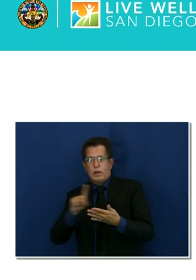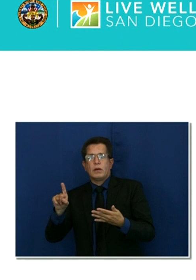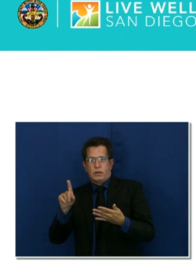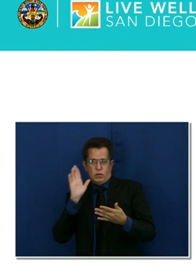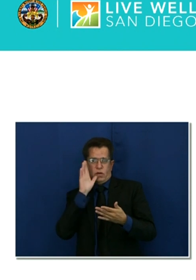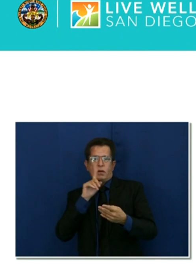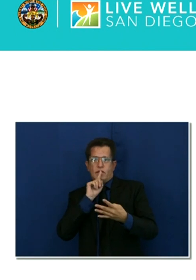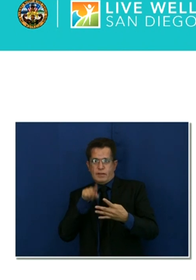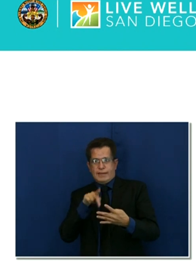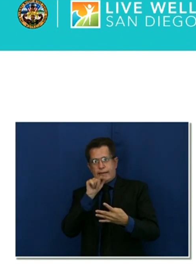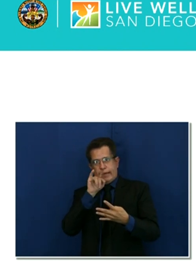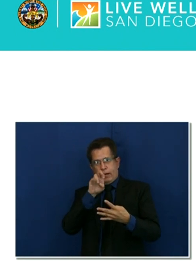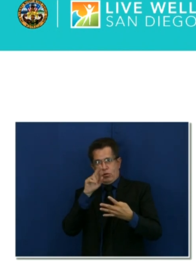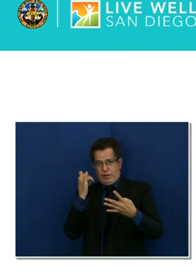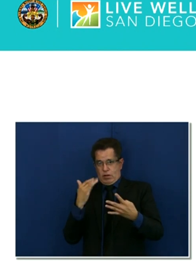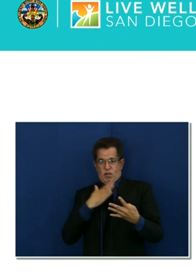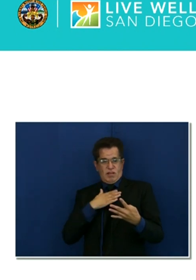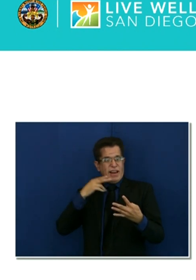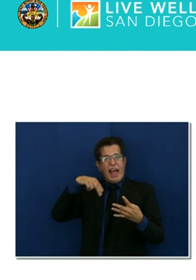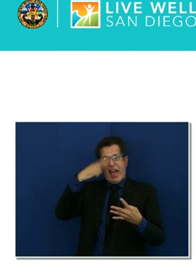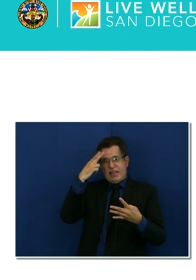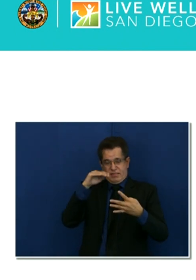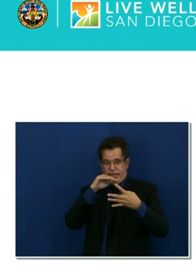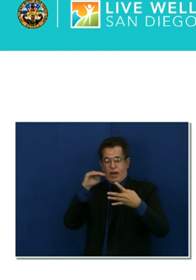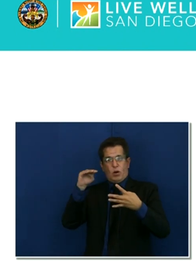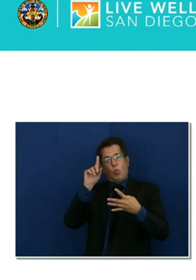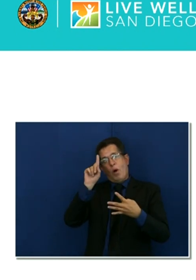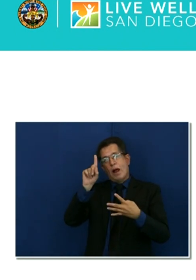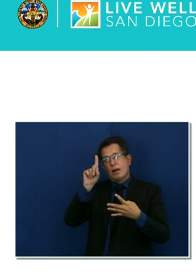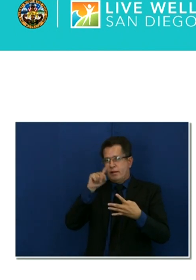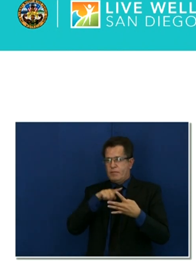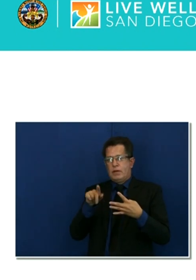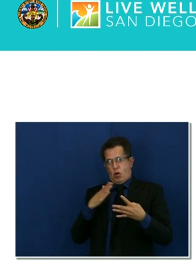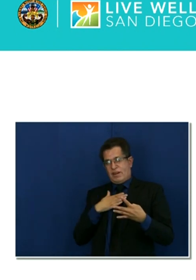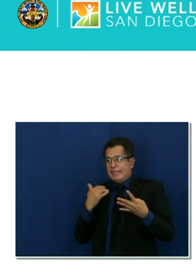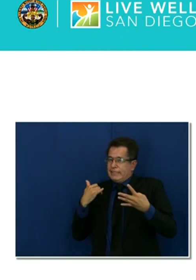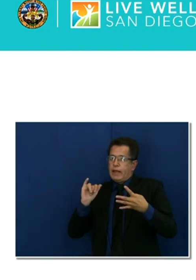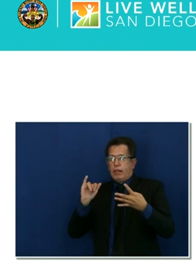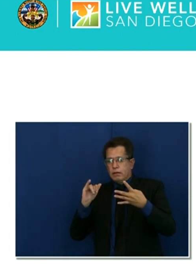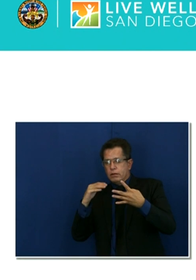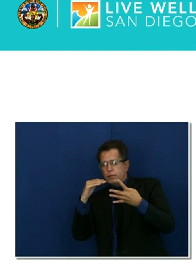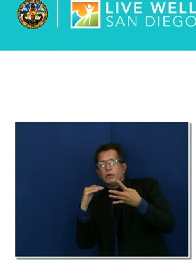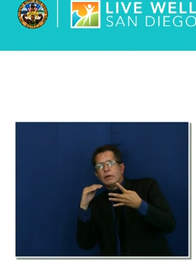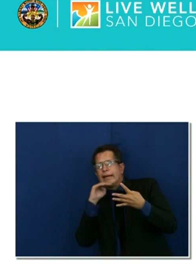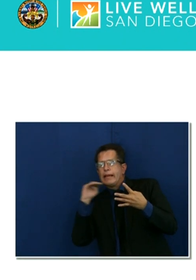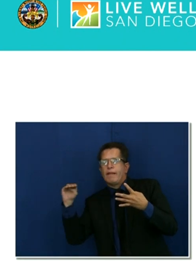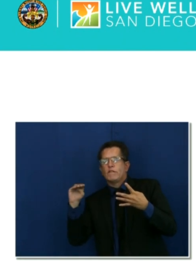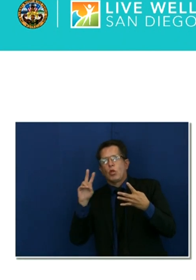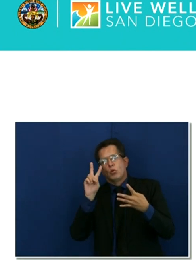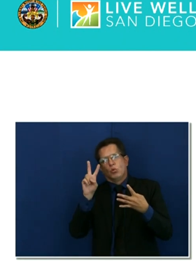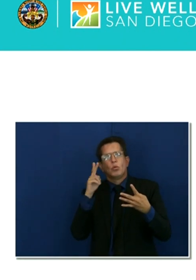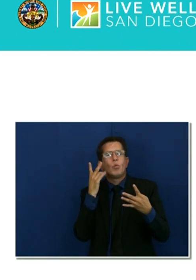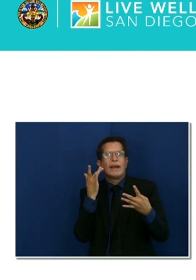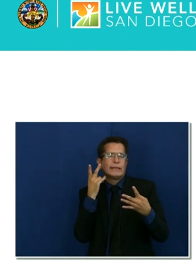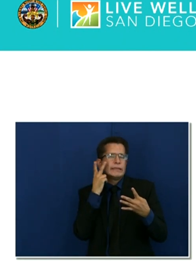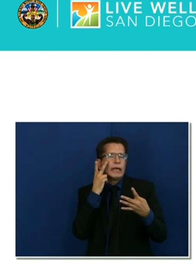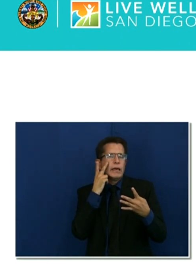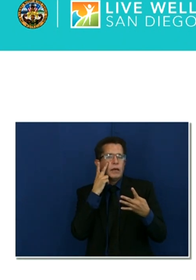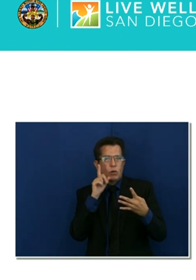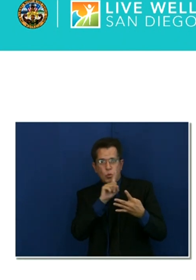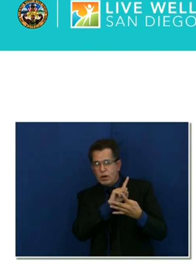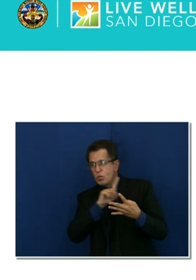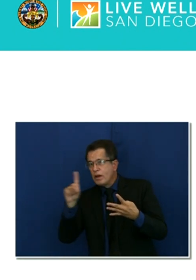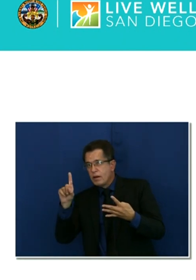reflect Tier 1 status, but we are still technically in Tier 2. So the